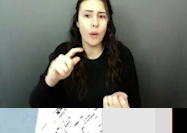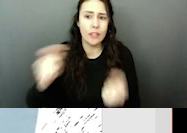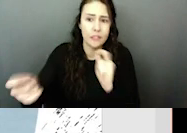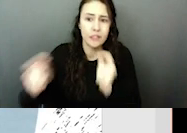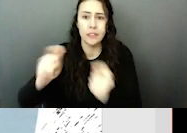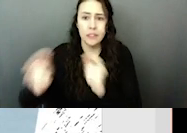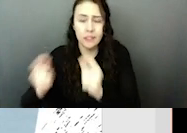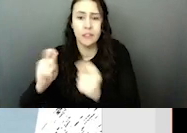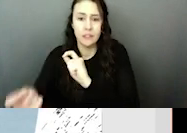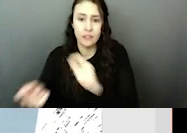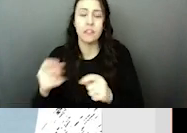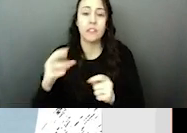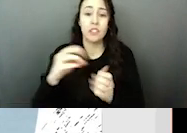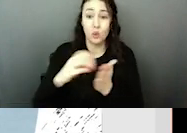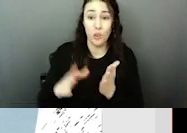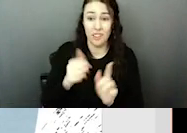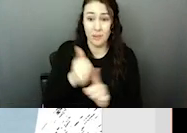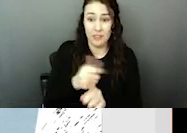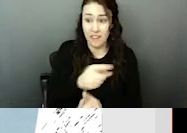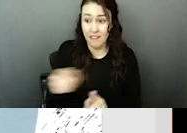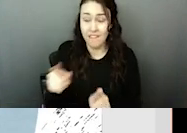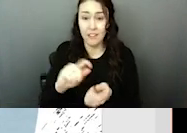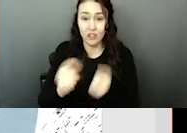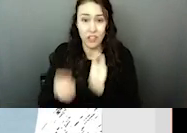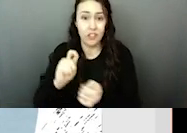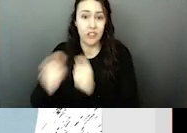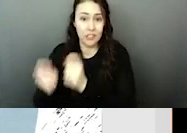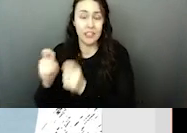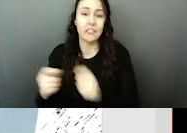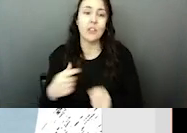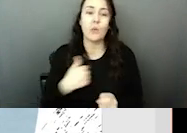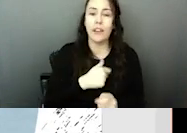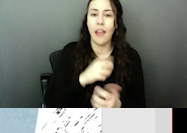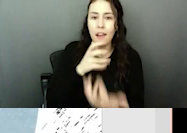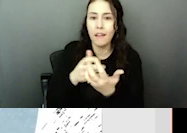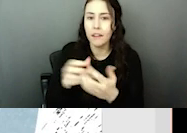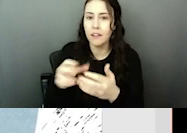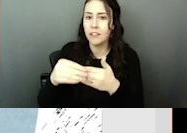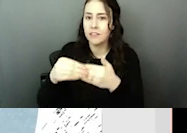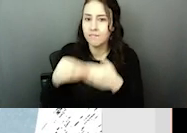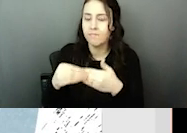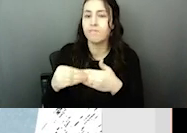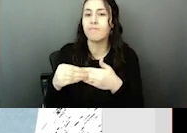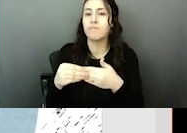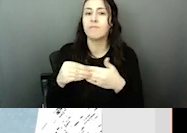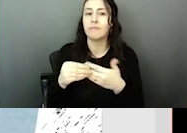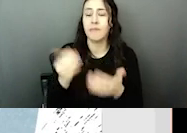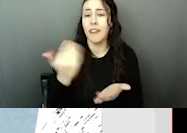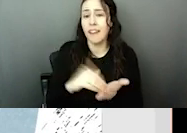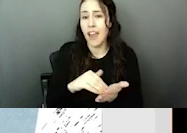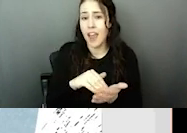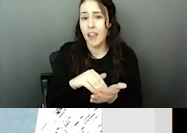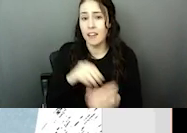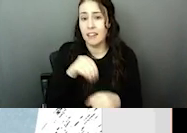time. The students are changing all the time. And so this is really, again, in the standards, the idea